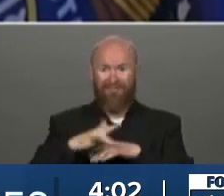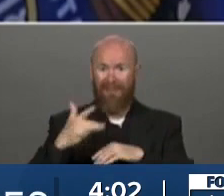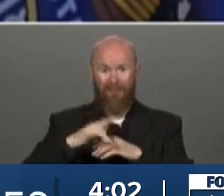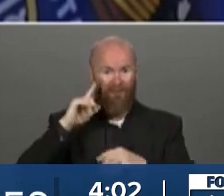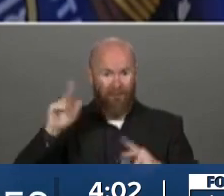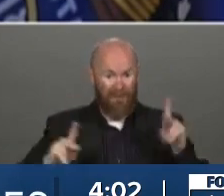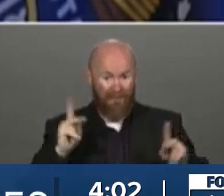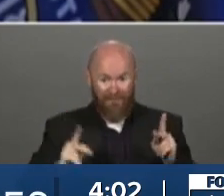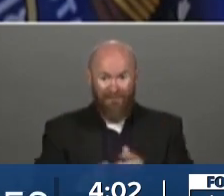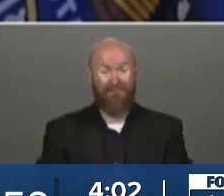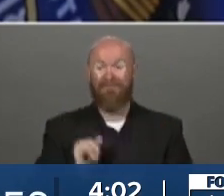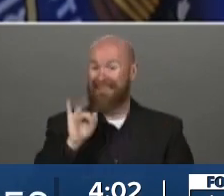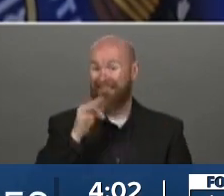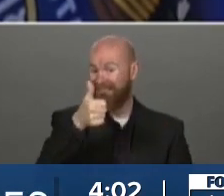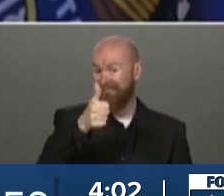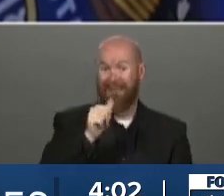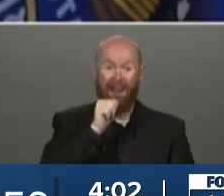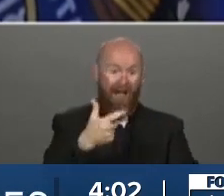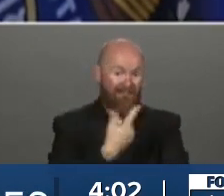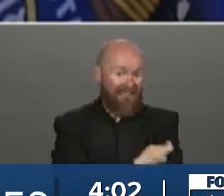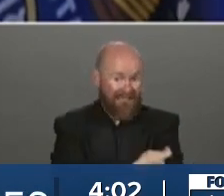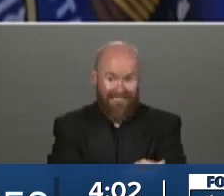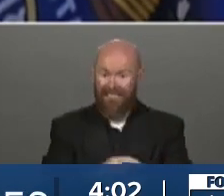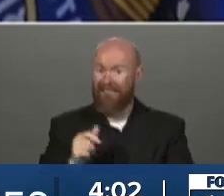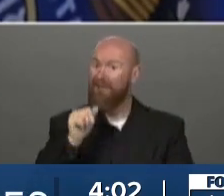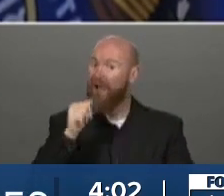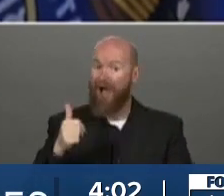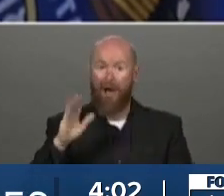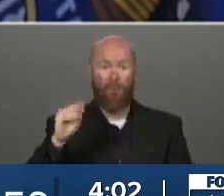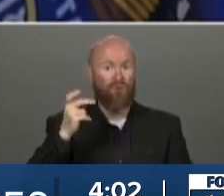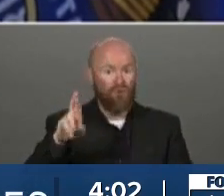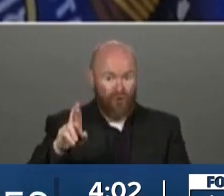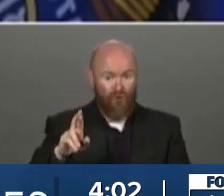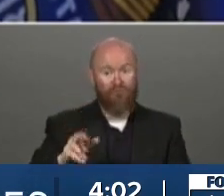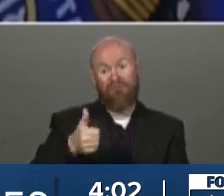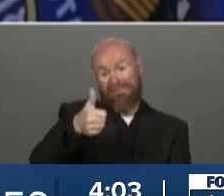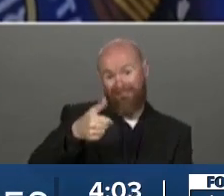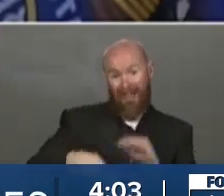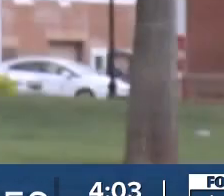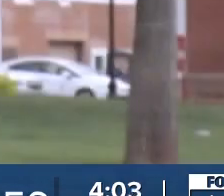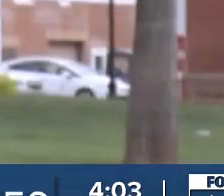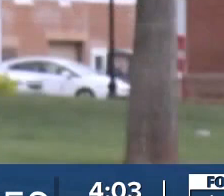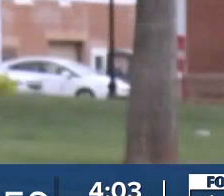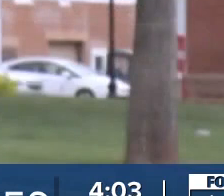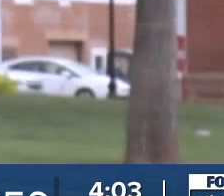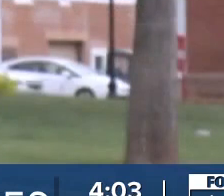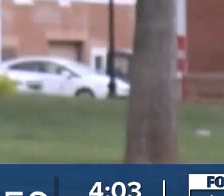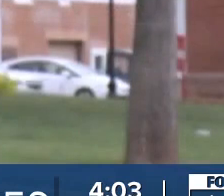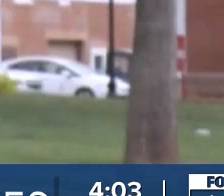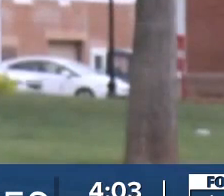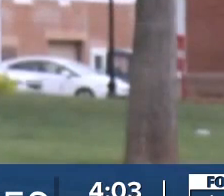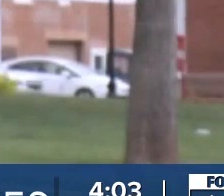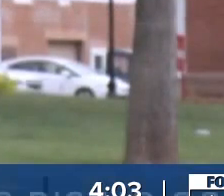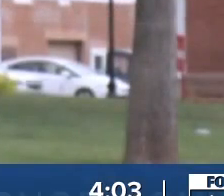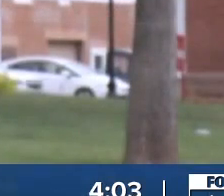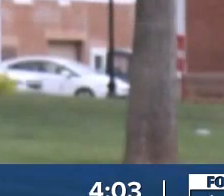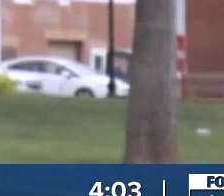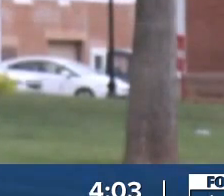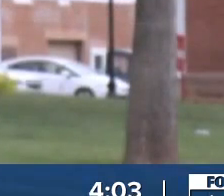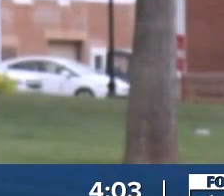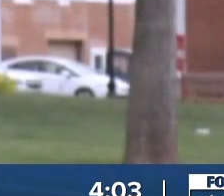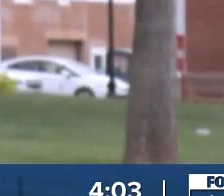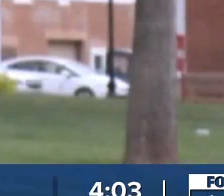if you're, you know, if you're not vaccinated or you're not boosted or you're high risk and you're worried about it, I would. Governor Cox encourages people to